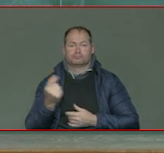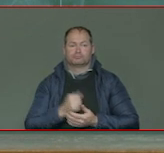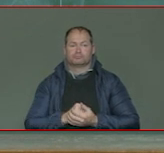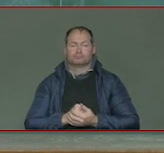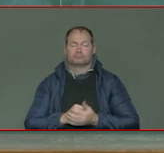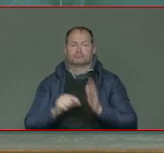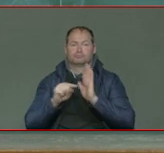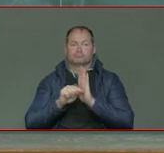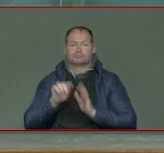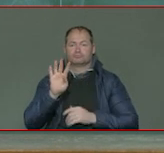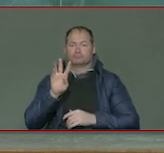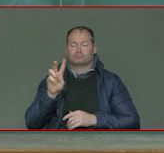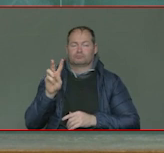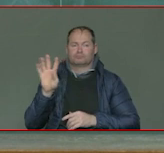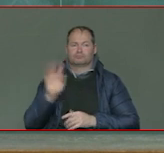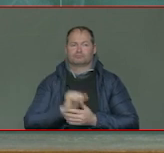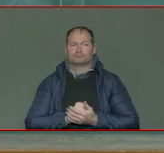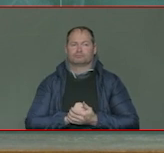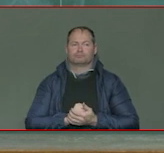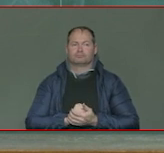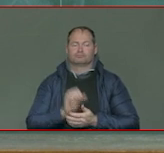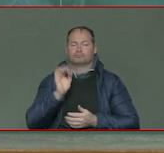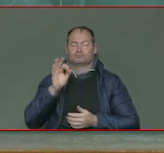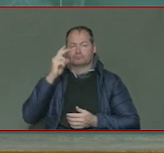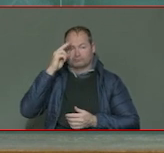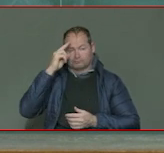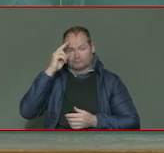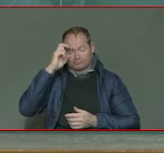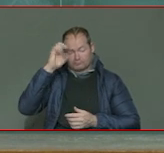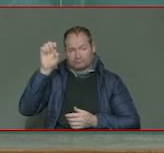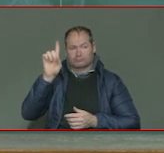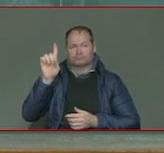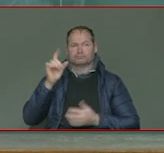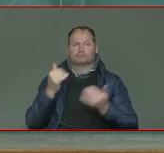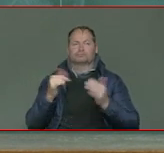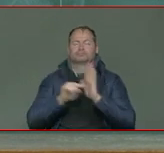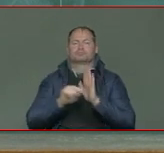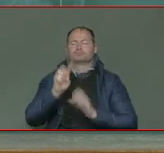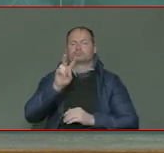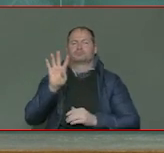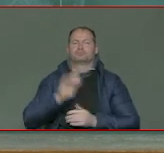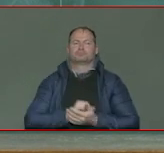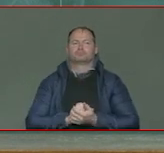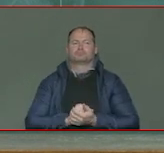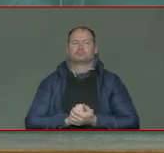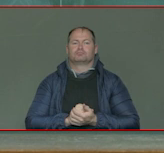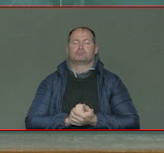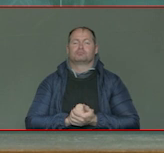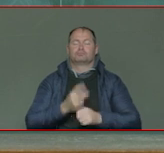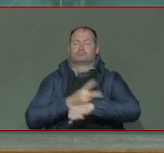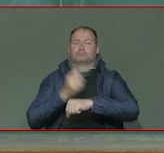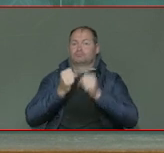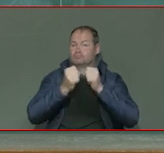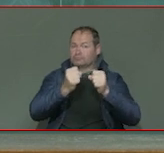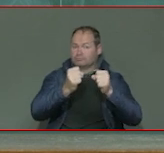Negative 24. If the exponent is 1, the derivative is the coefficient, negative 24. What's the derivative of a constant?